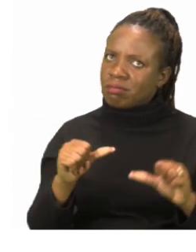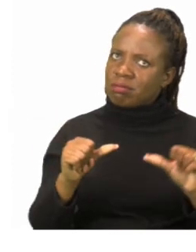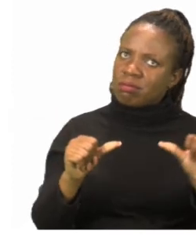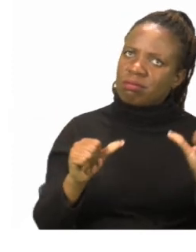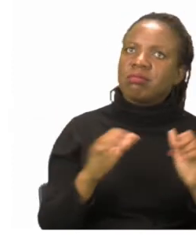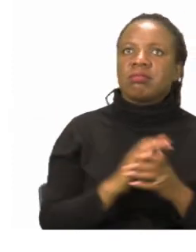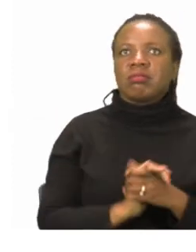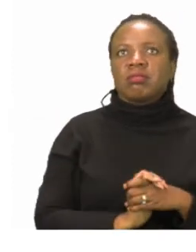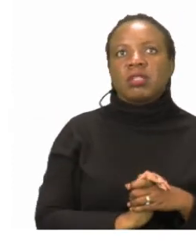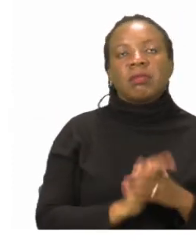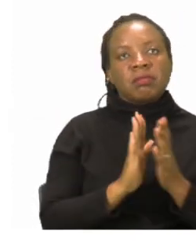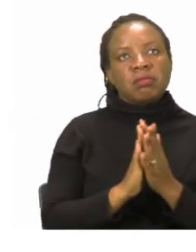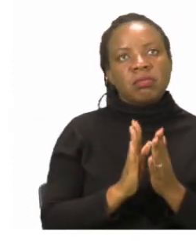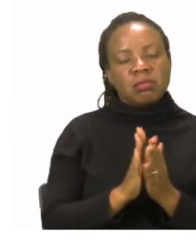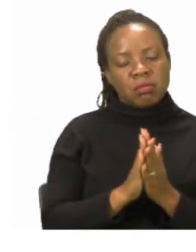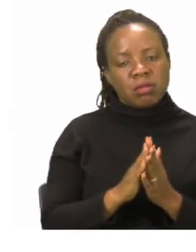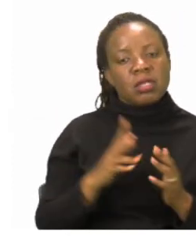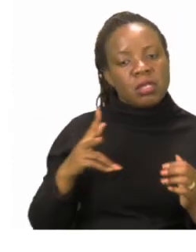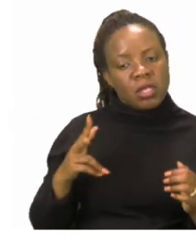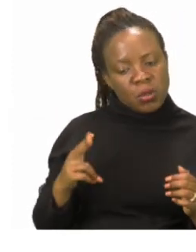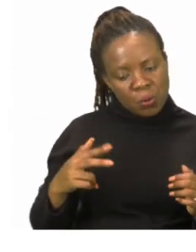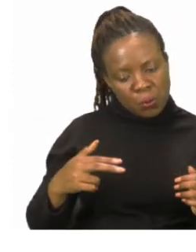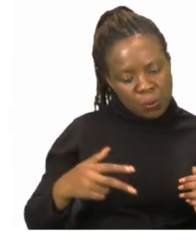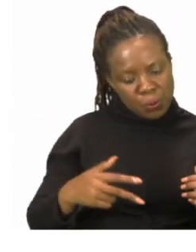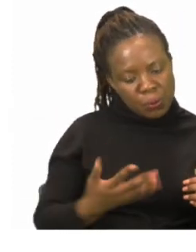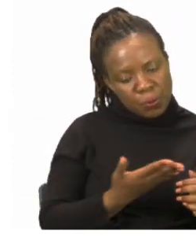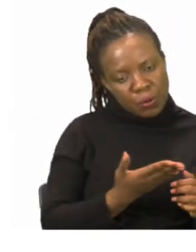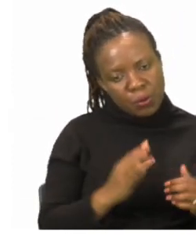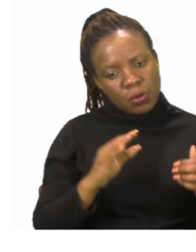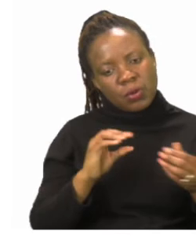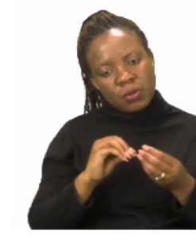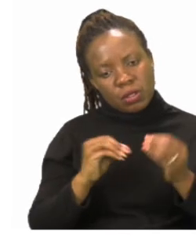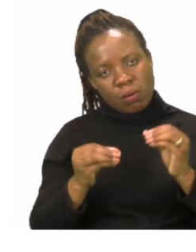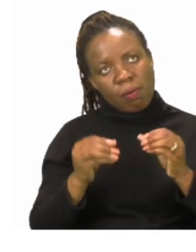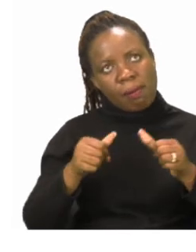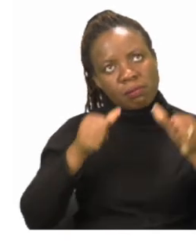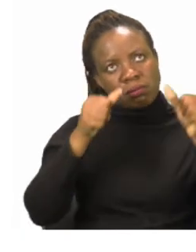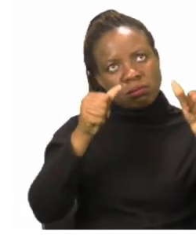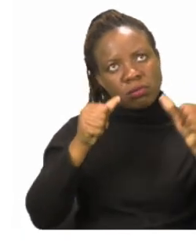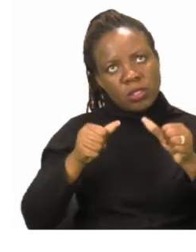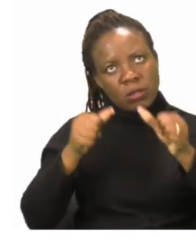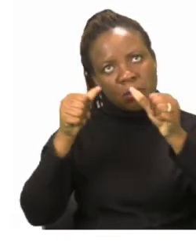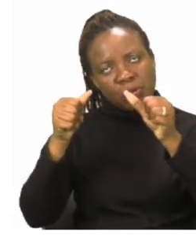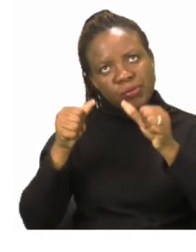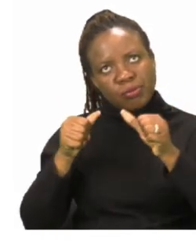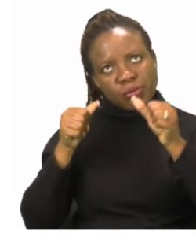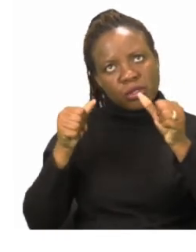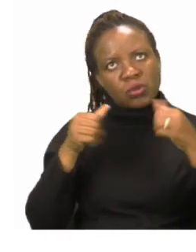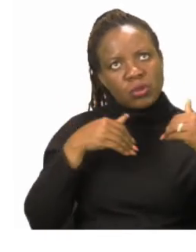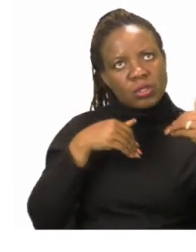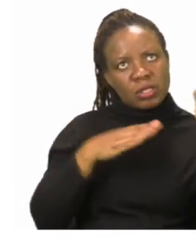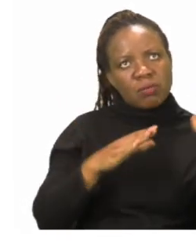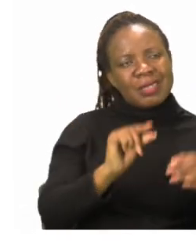ahead and cut out all the numbers and paste it in the order from the smallest to